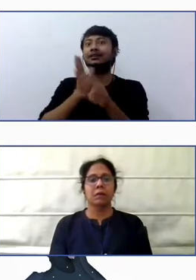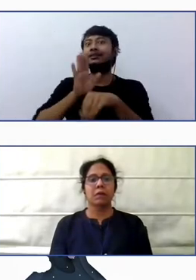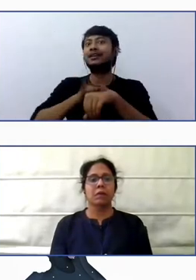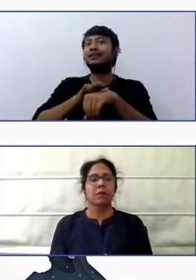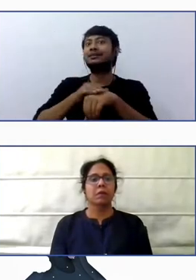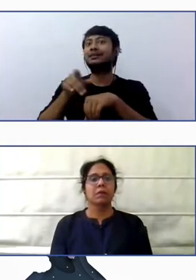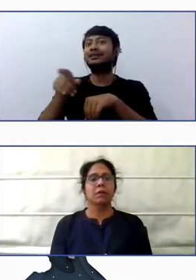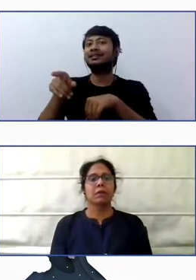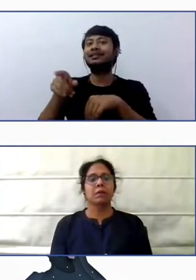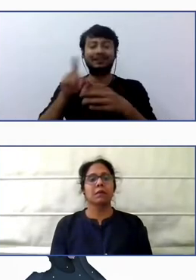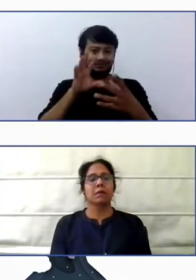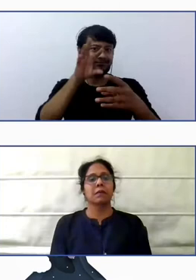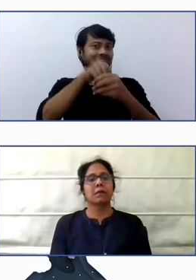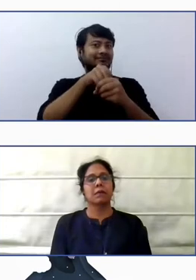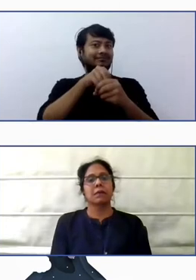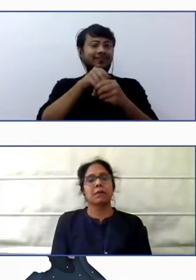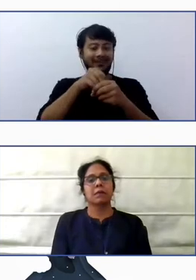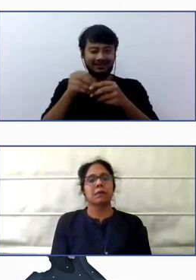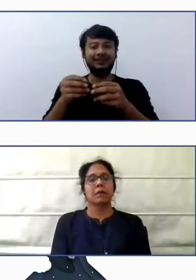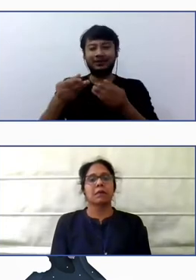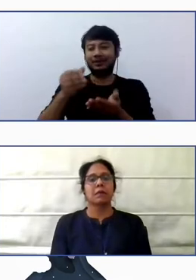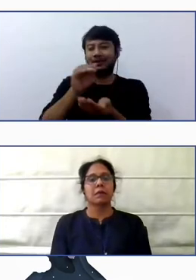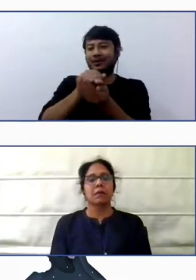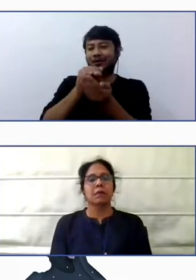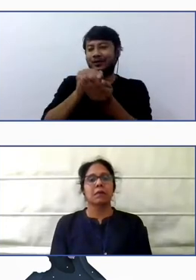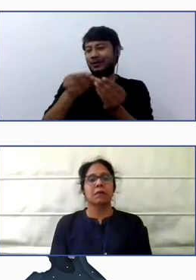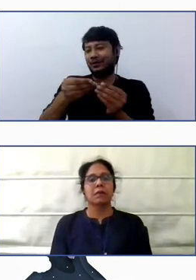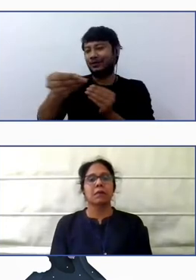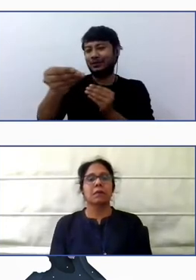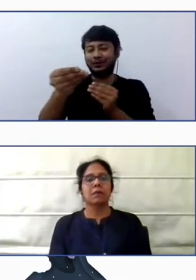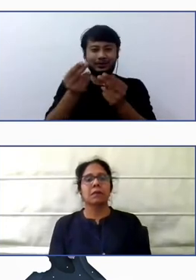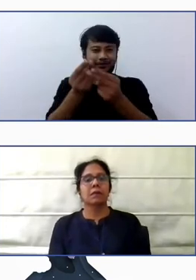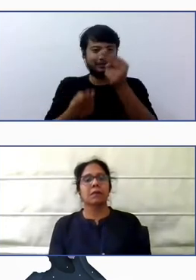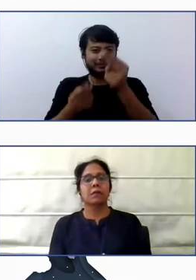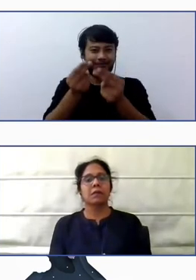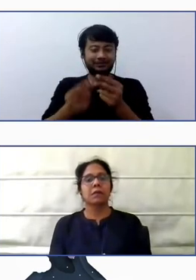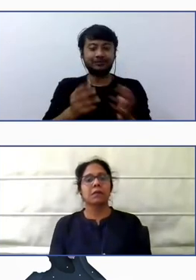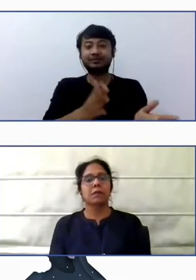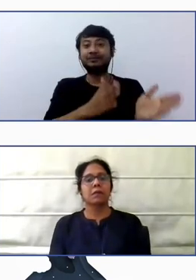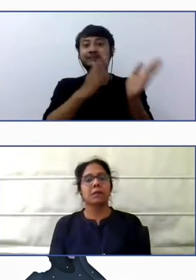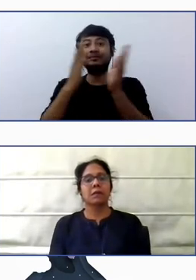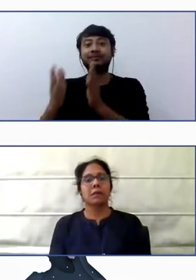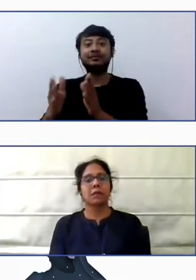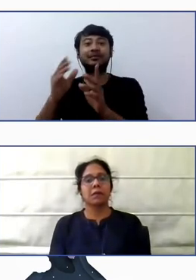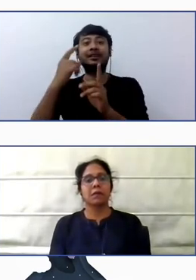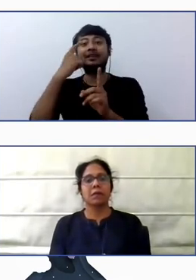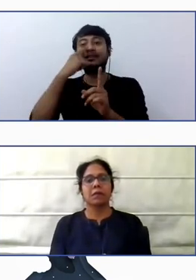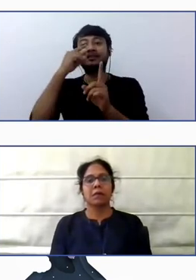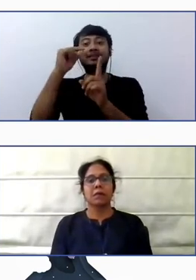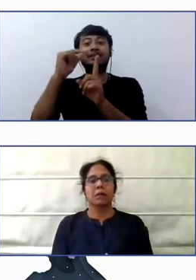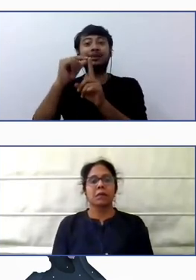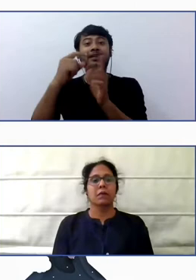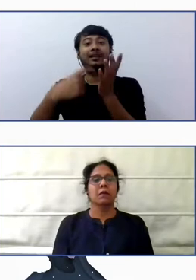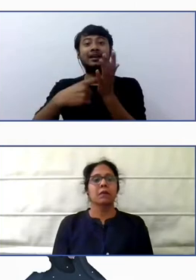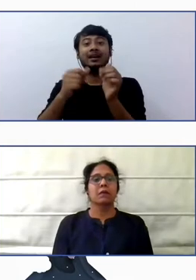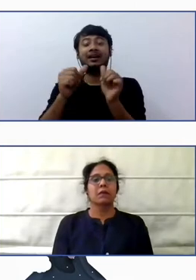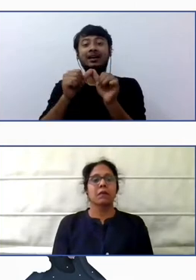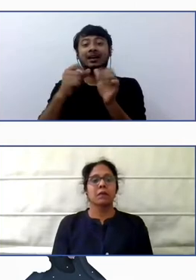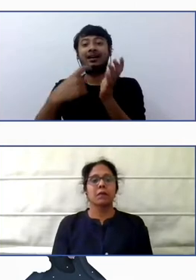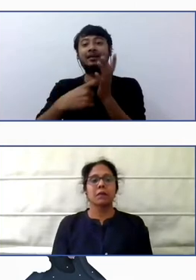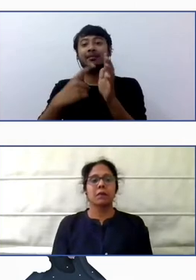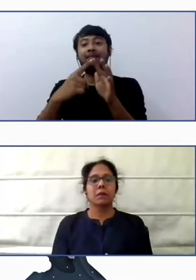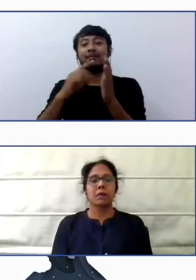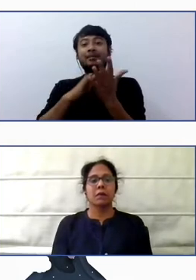when she speaks. A warm welcome, Padmavati. Pradhana Pratik Kaul. Mrs. Pradhana Pratik Kaul is co-founder